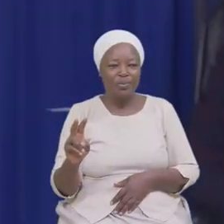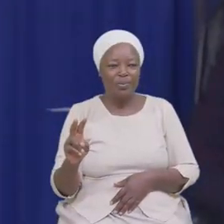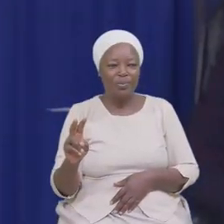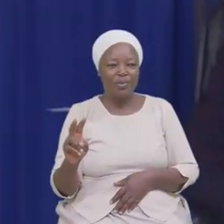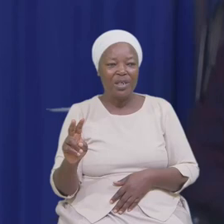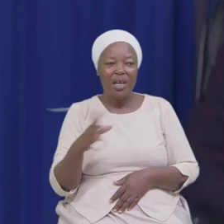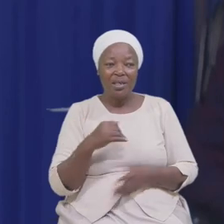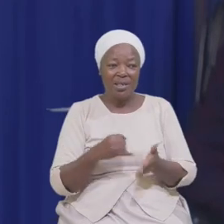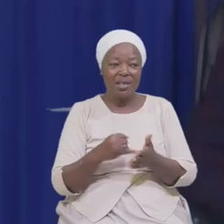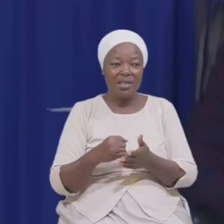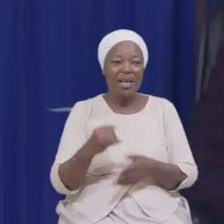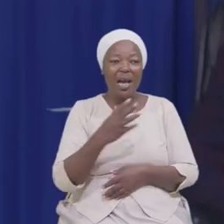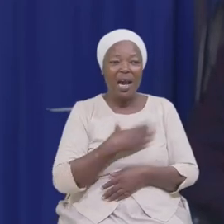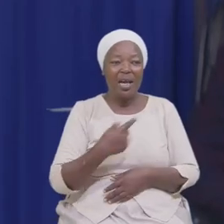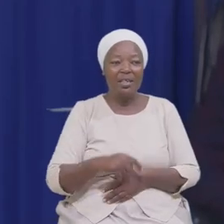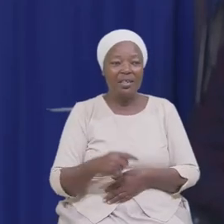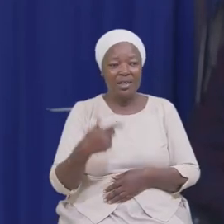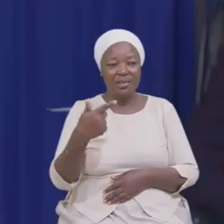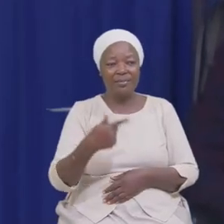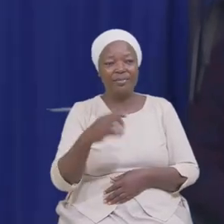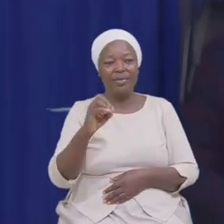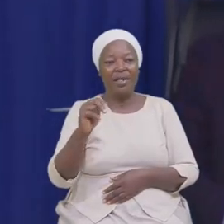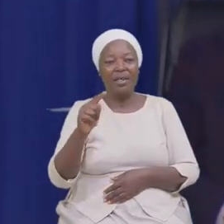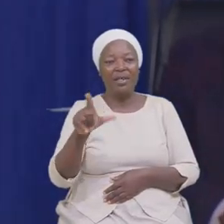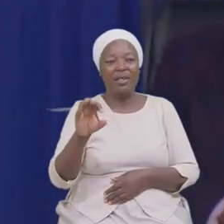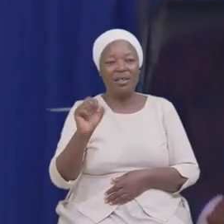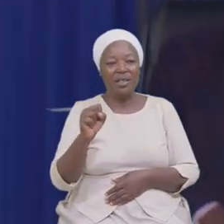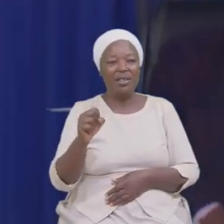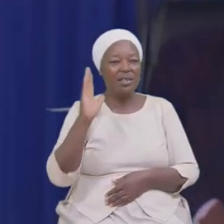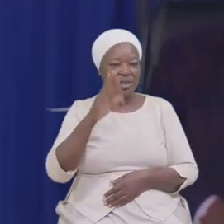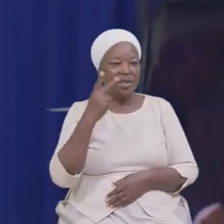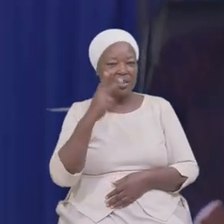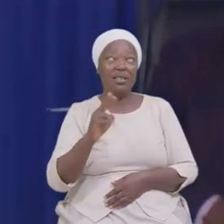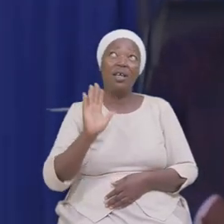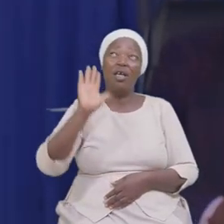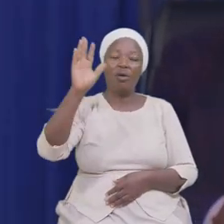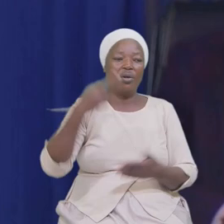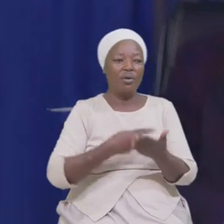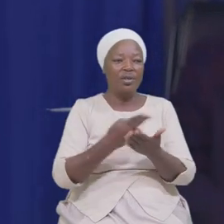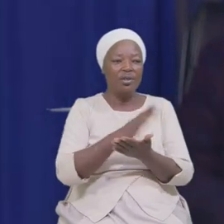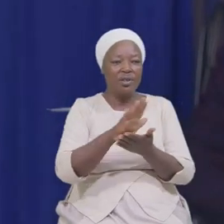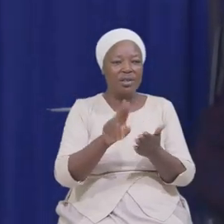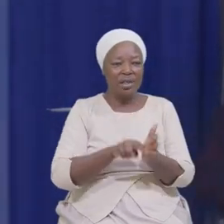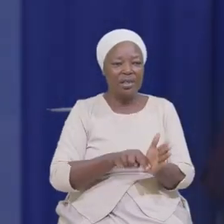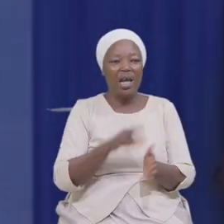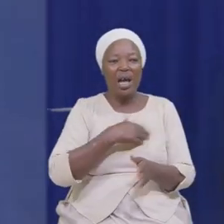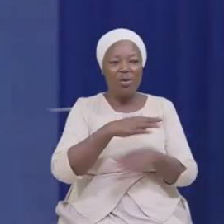says, and the Gentiles shall see thy righteousness, and all